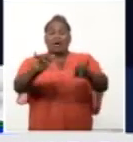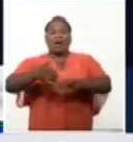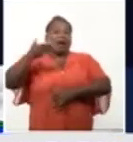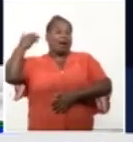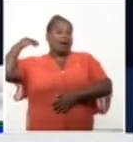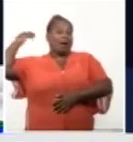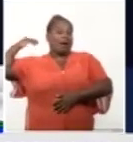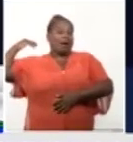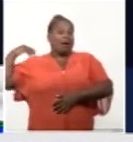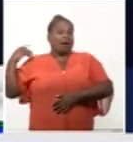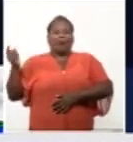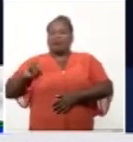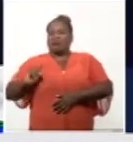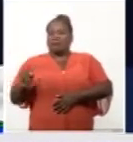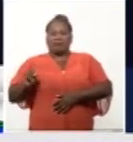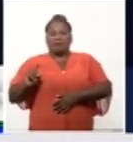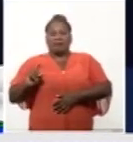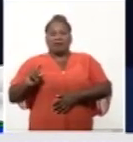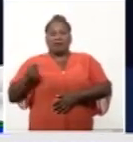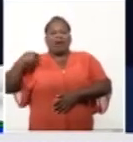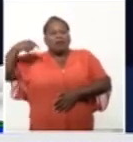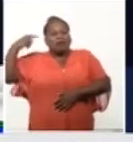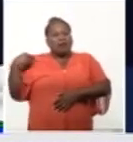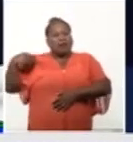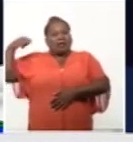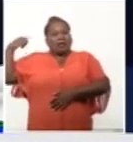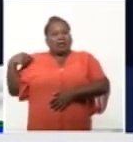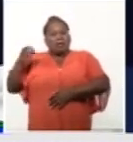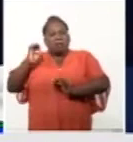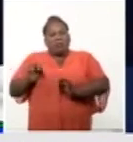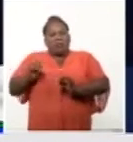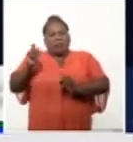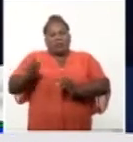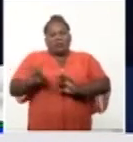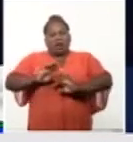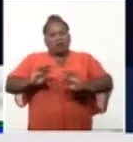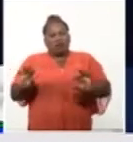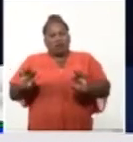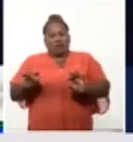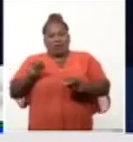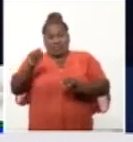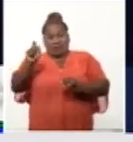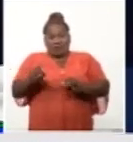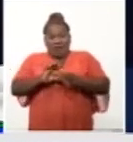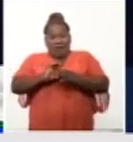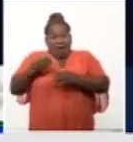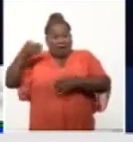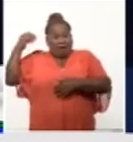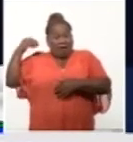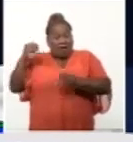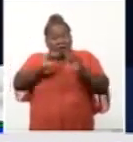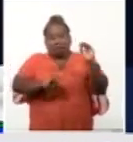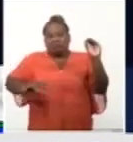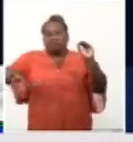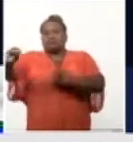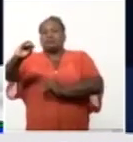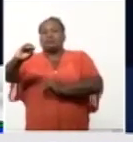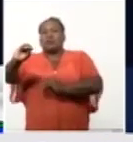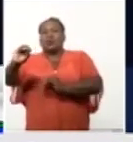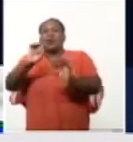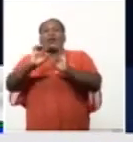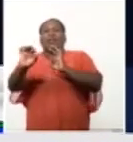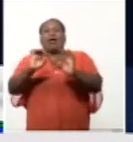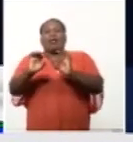in previous days. The one we mentioned earlier had some improvement and is listed now in guarded